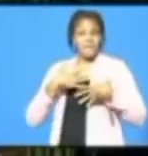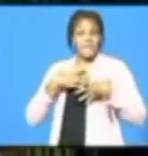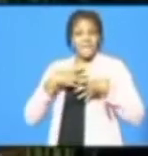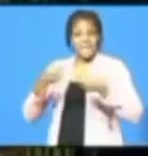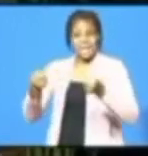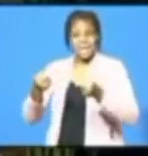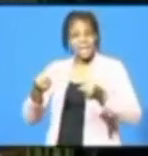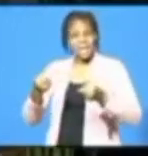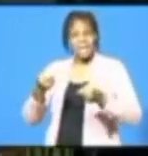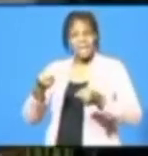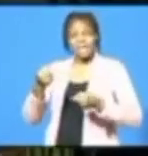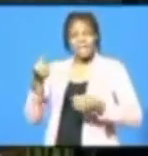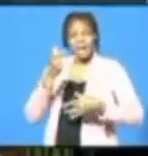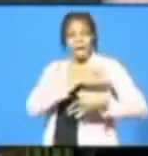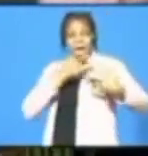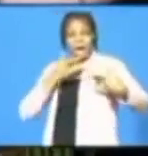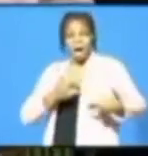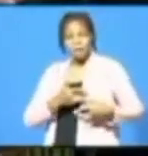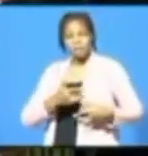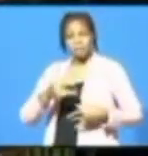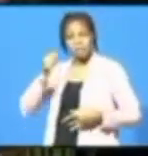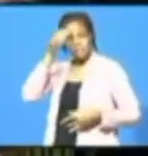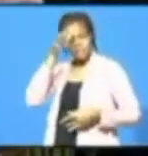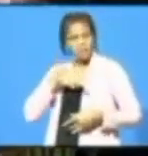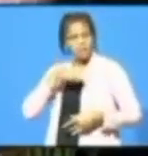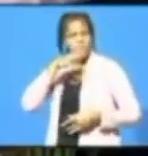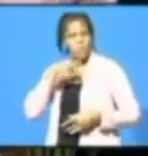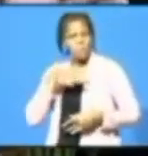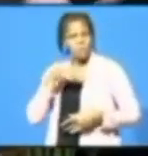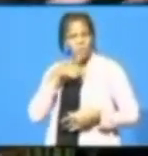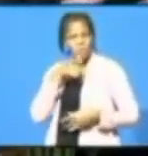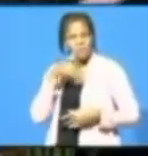with spiritual maladies.